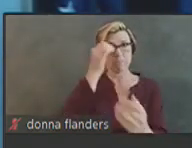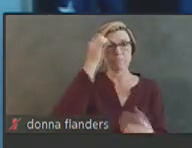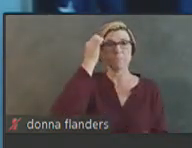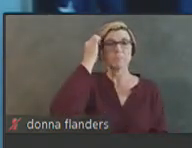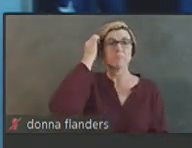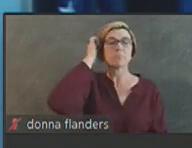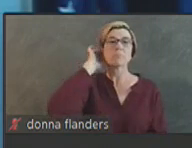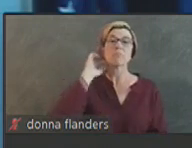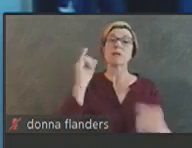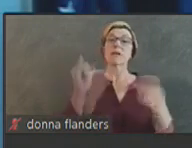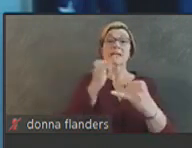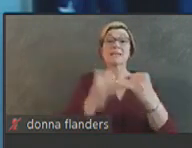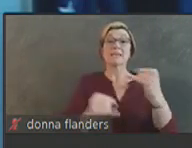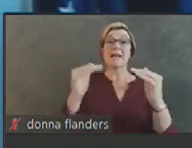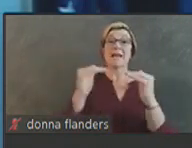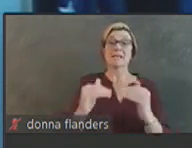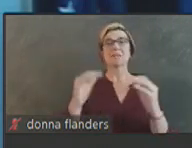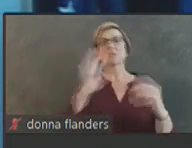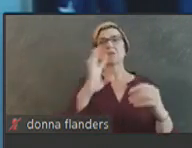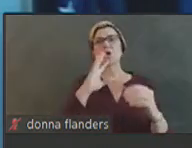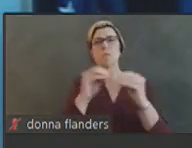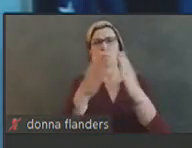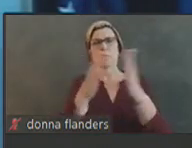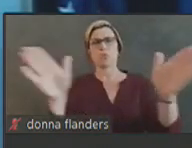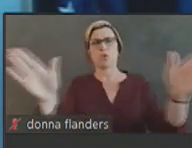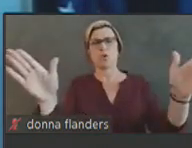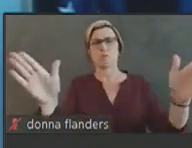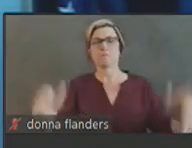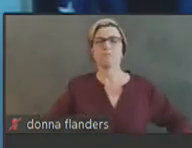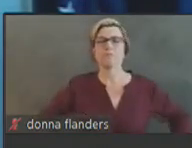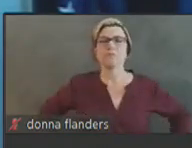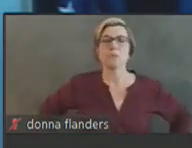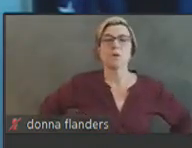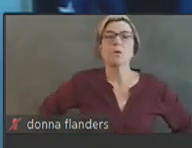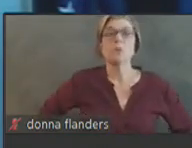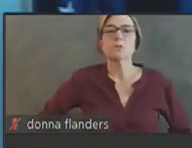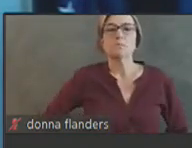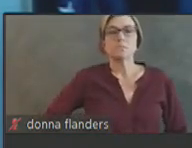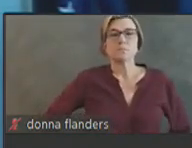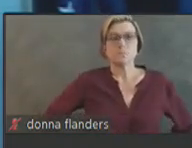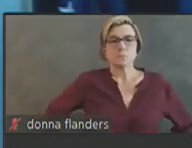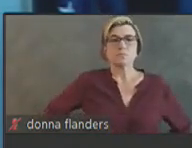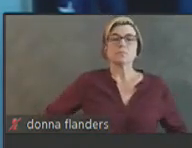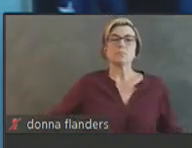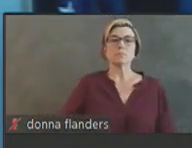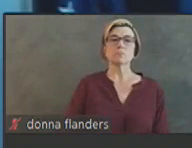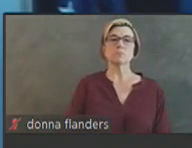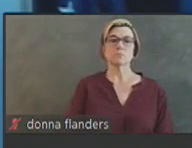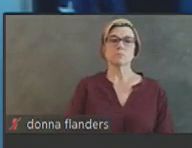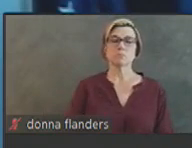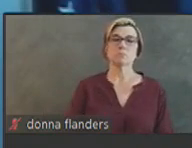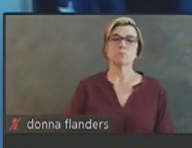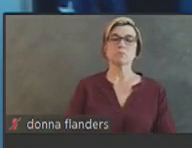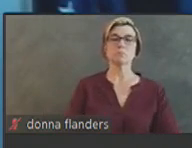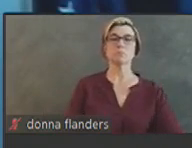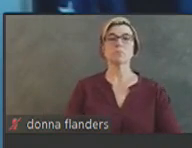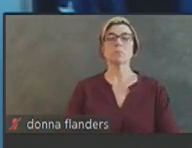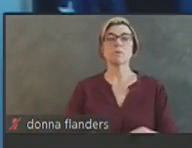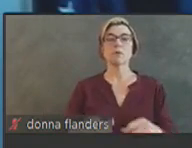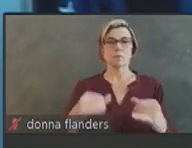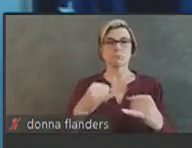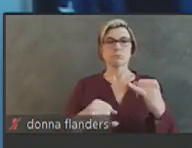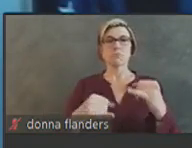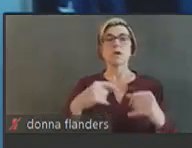Finally, on a broader scale, we are encouraging our own DeKalb